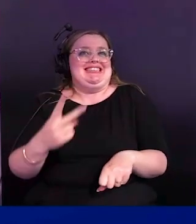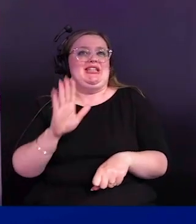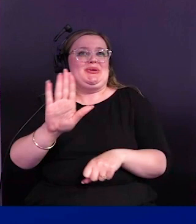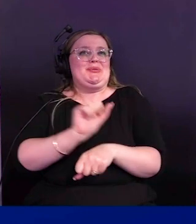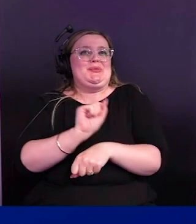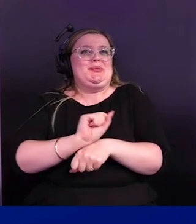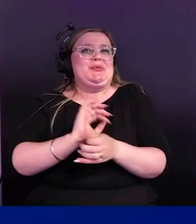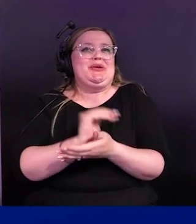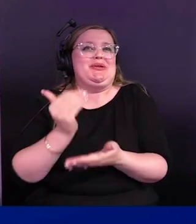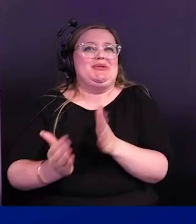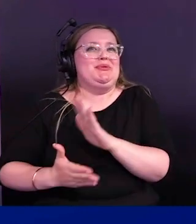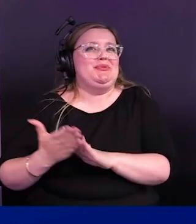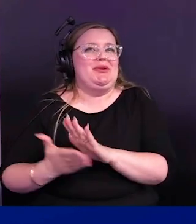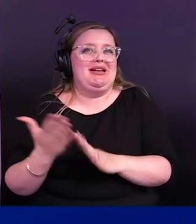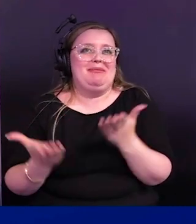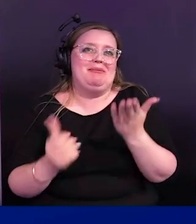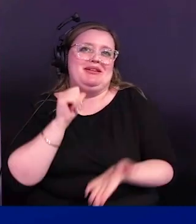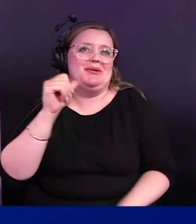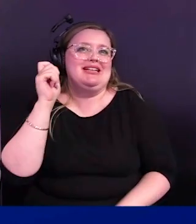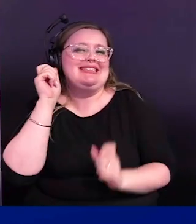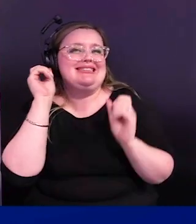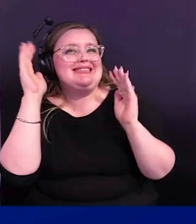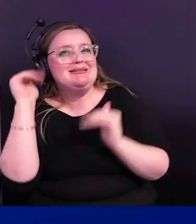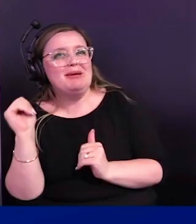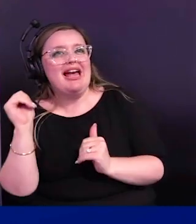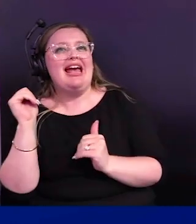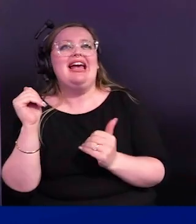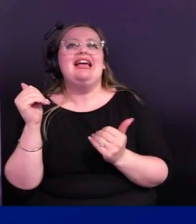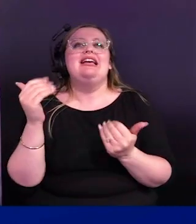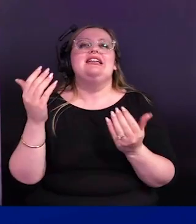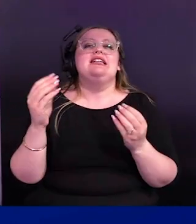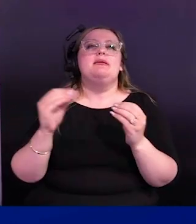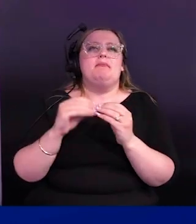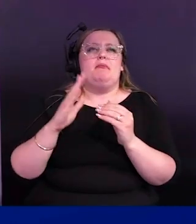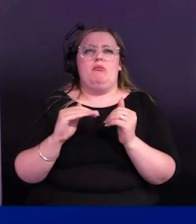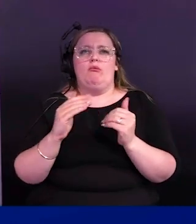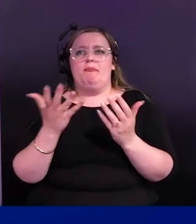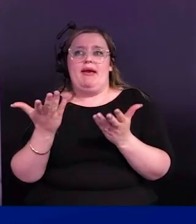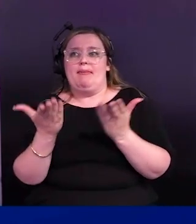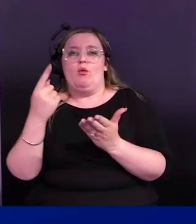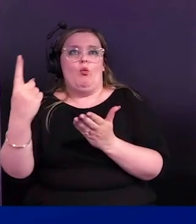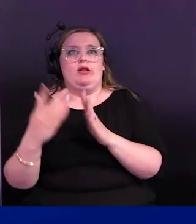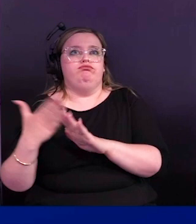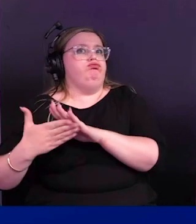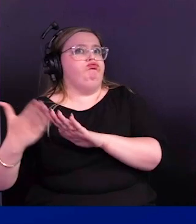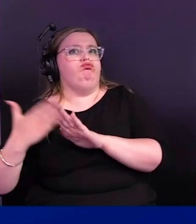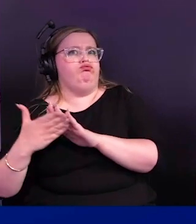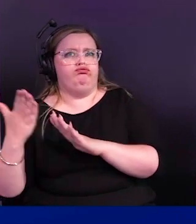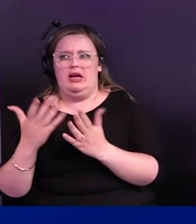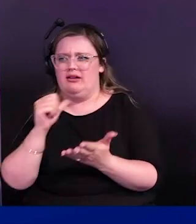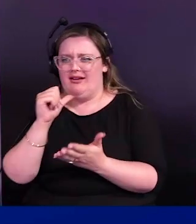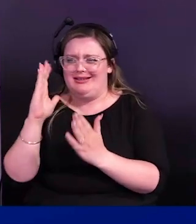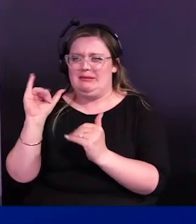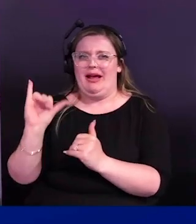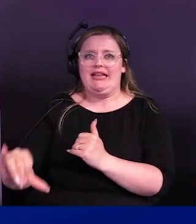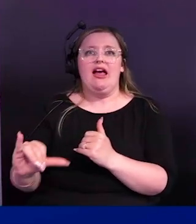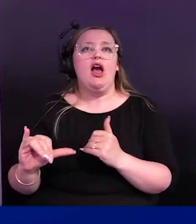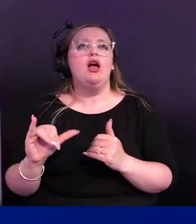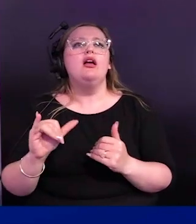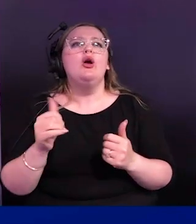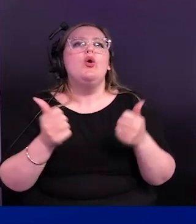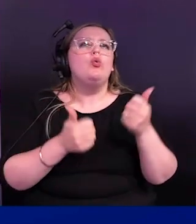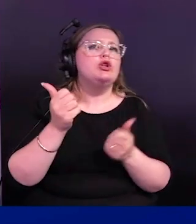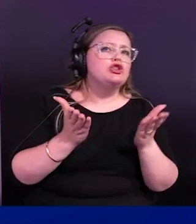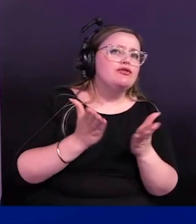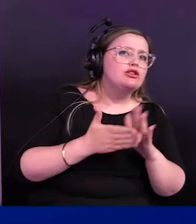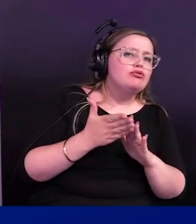would expect? Is one region maybe more active than you anticipated? What services you're using? Who your top users are? And then